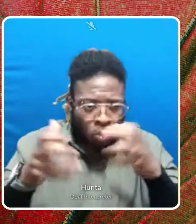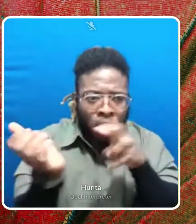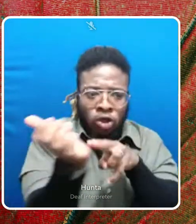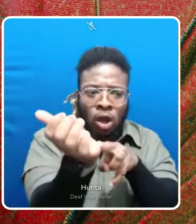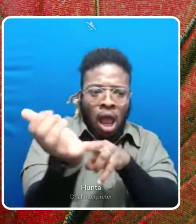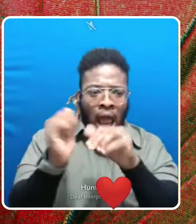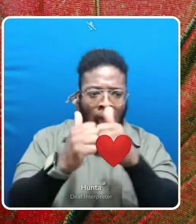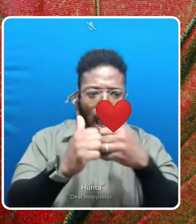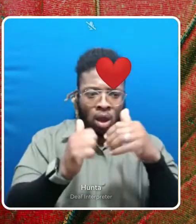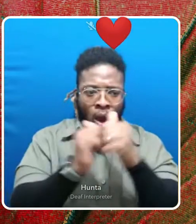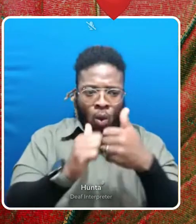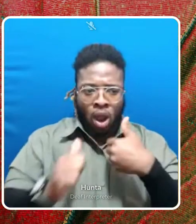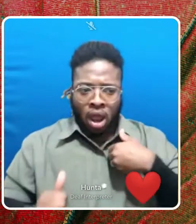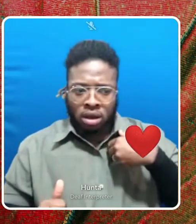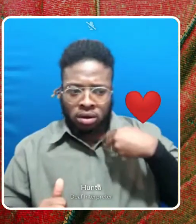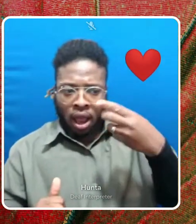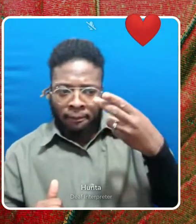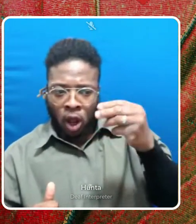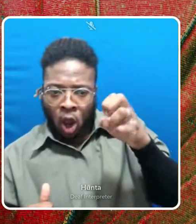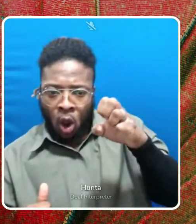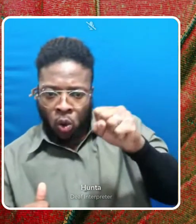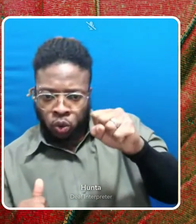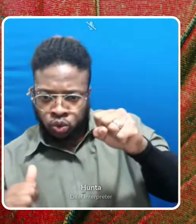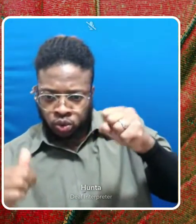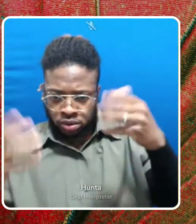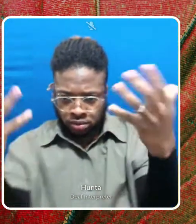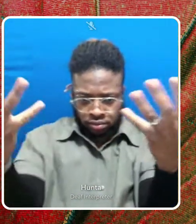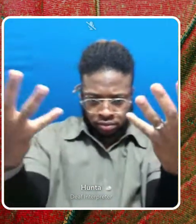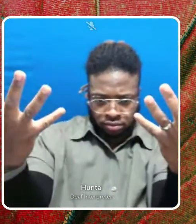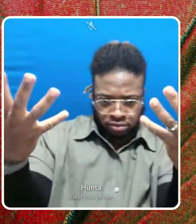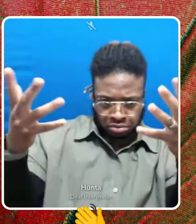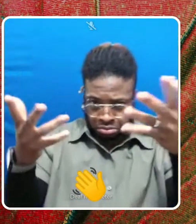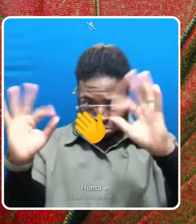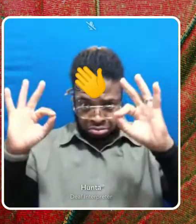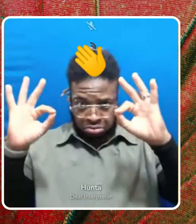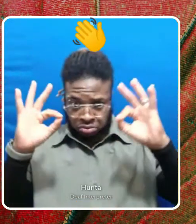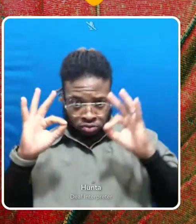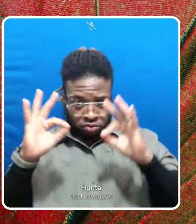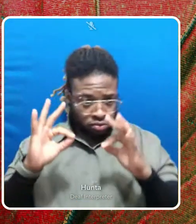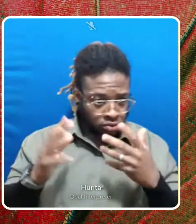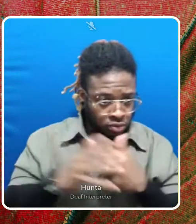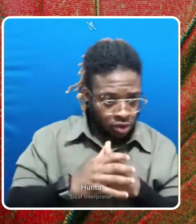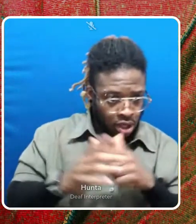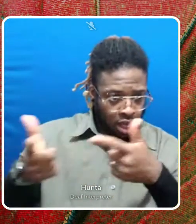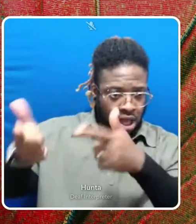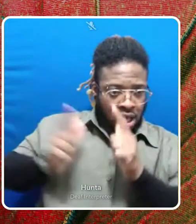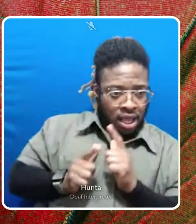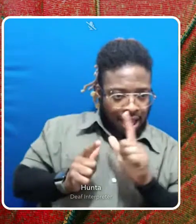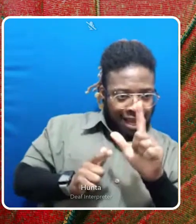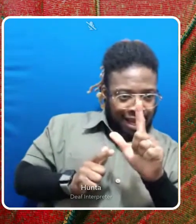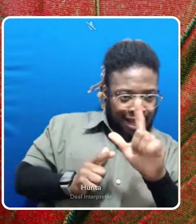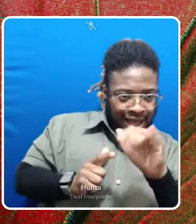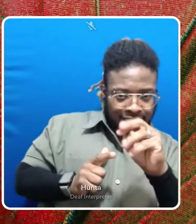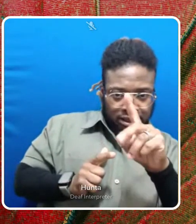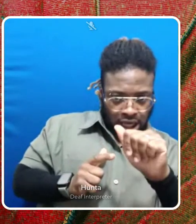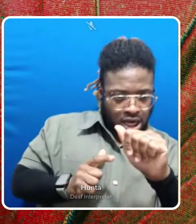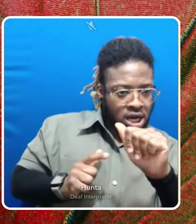Hi, what's up? Scores is getting crunched, but it's not about the points, it's about the poetry. So